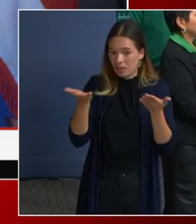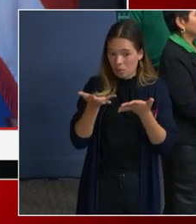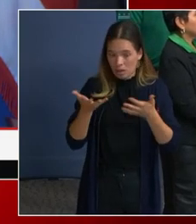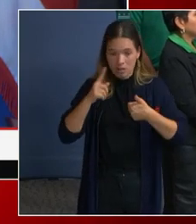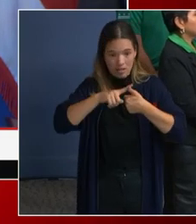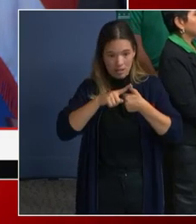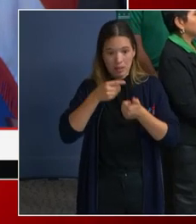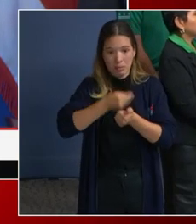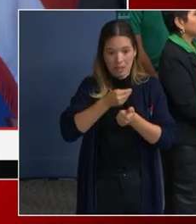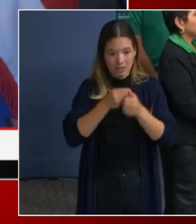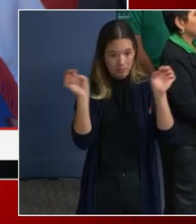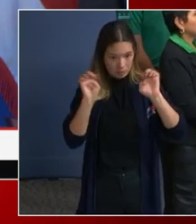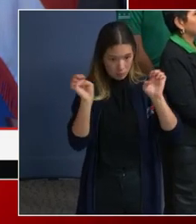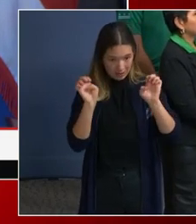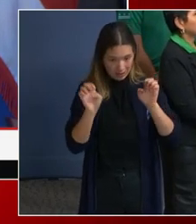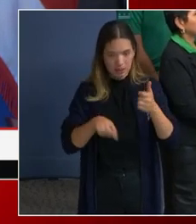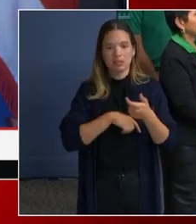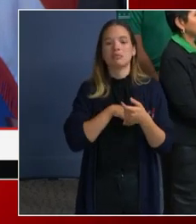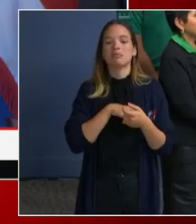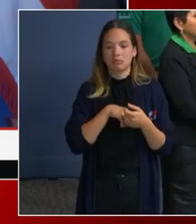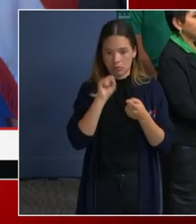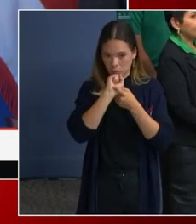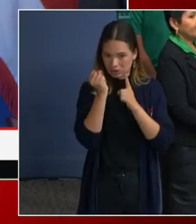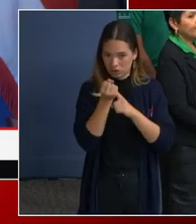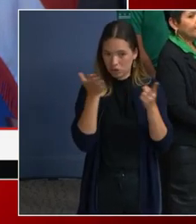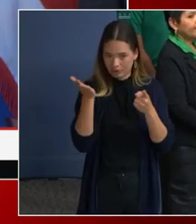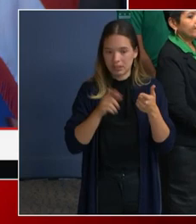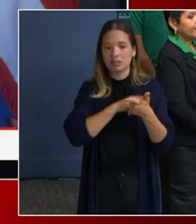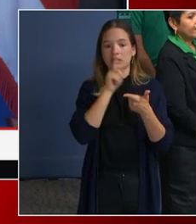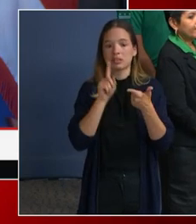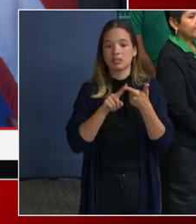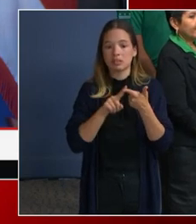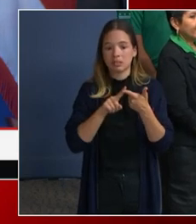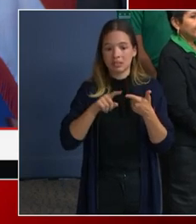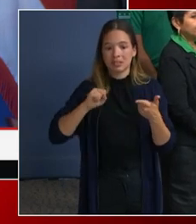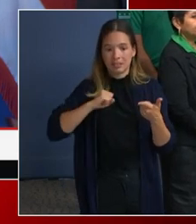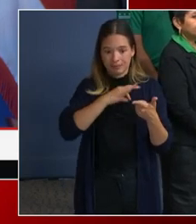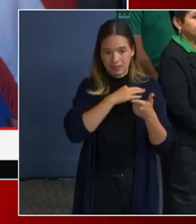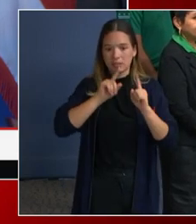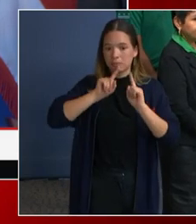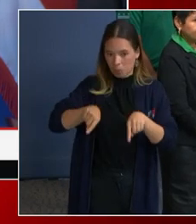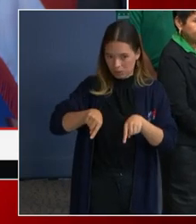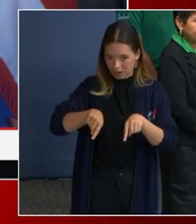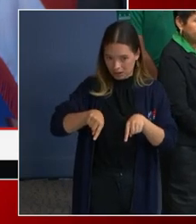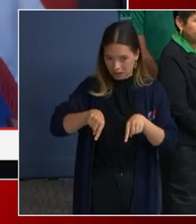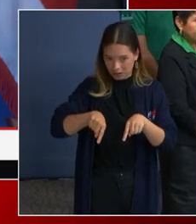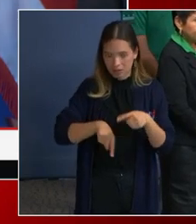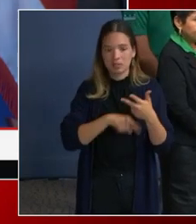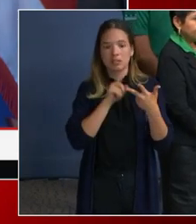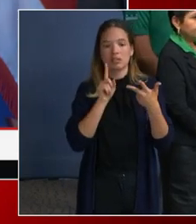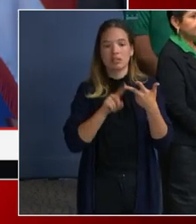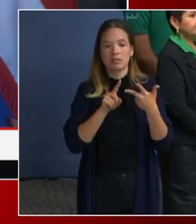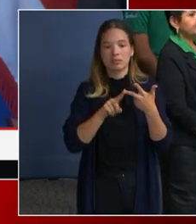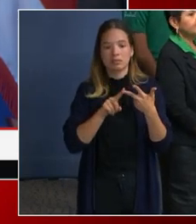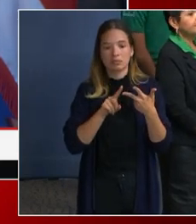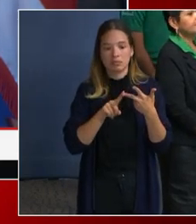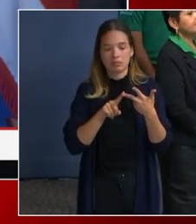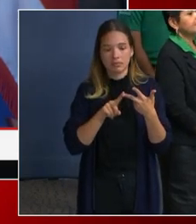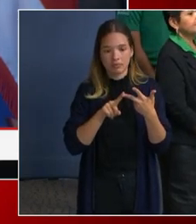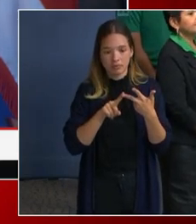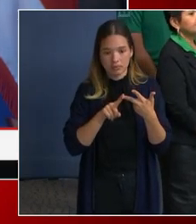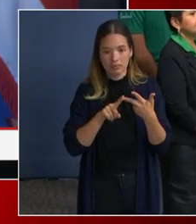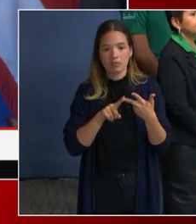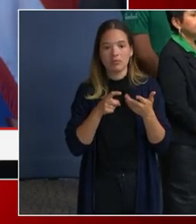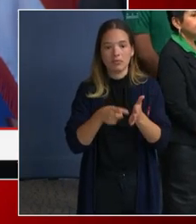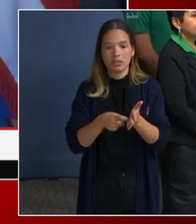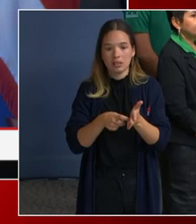services, dedicated district staff to respond to the migrants arriving, demands of